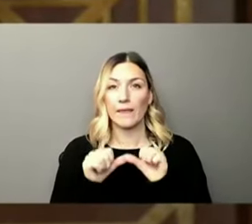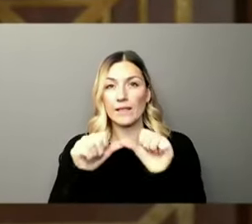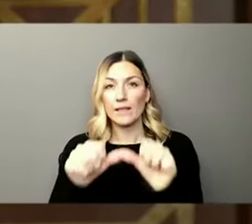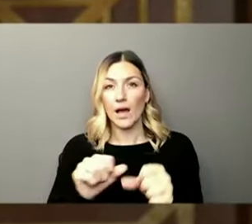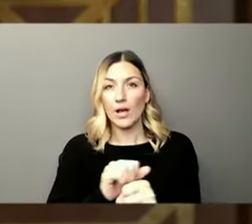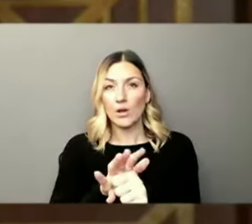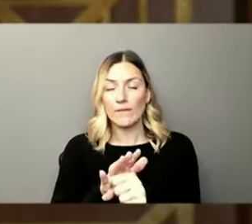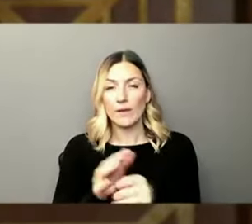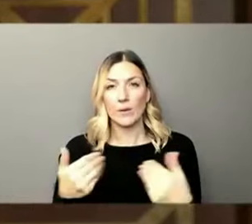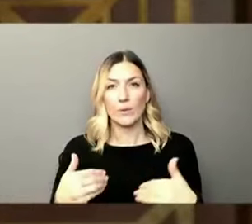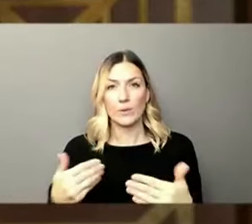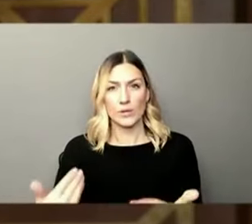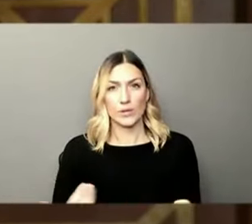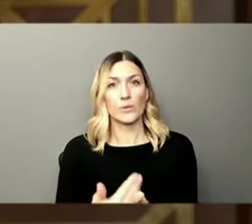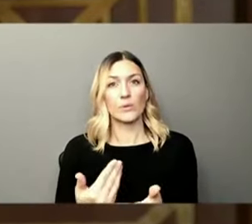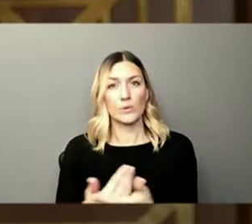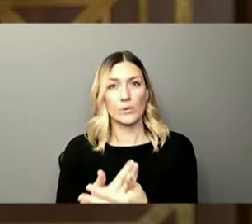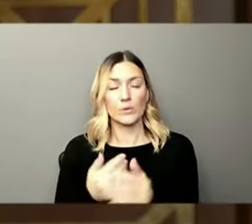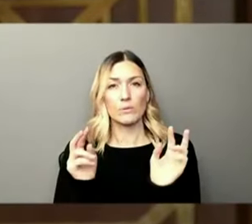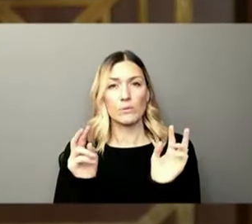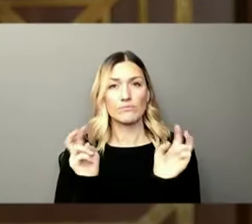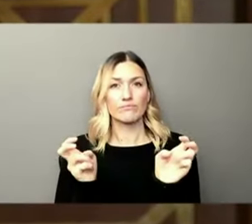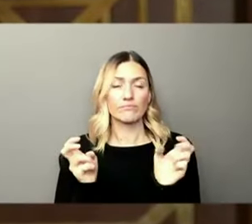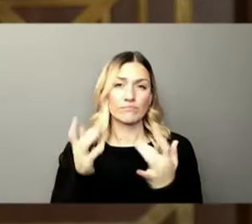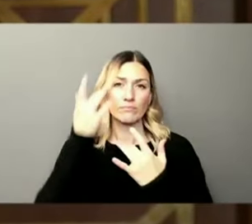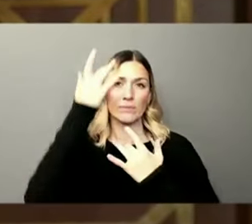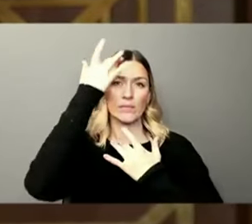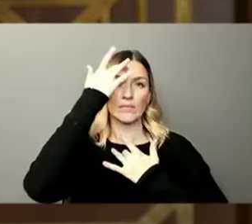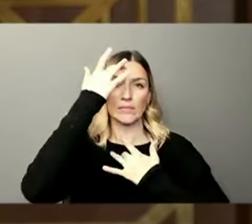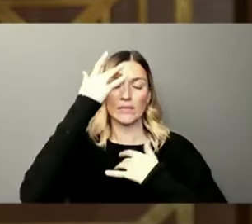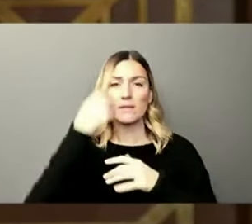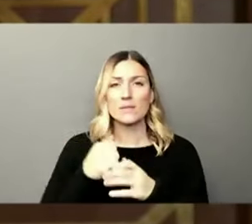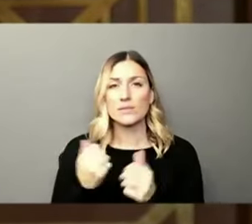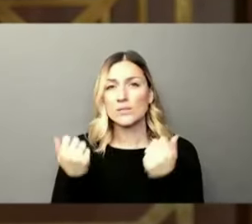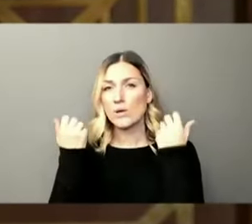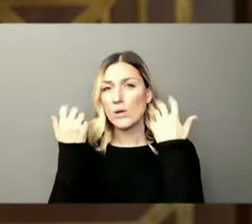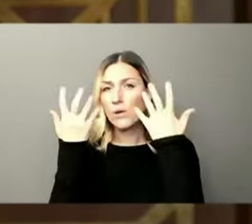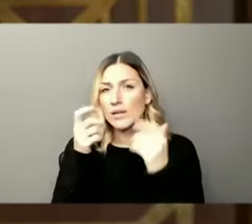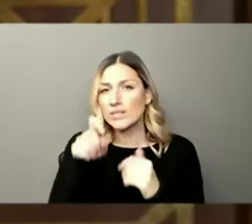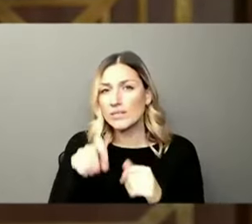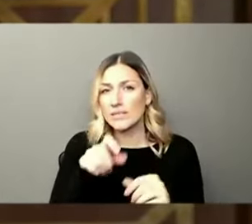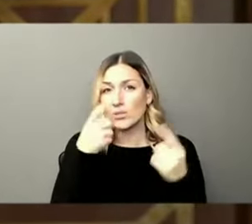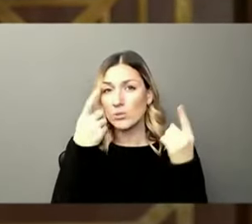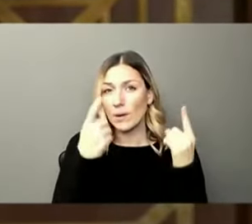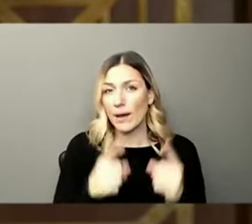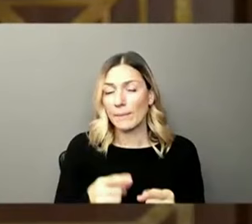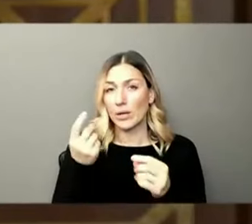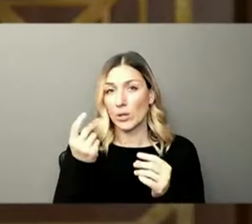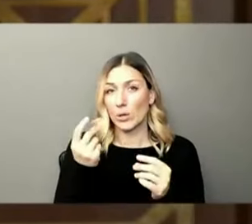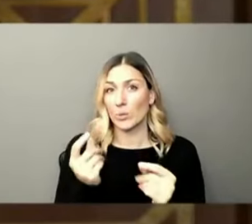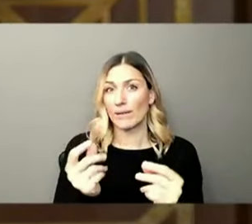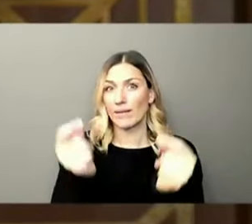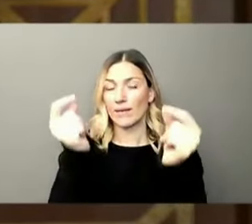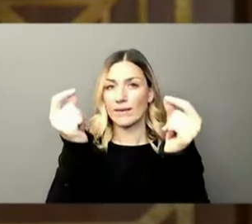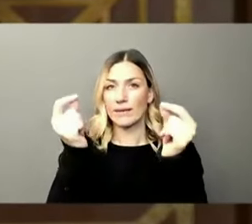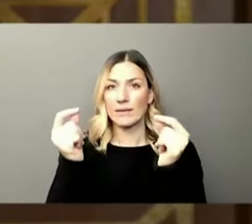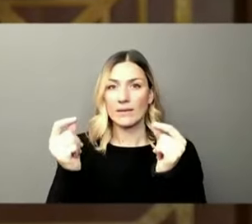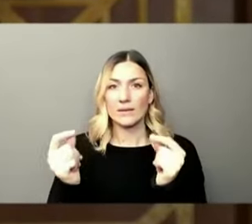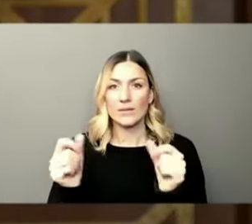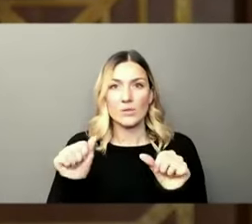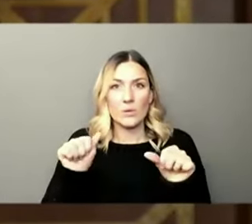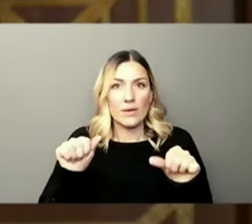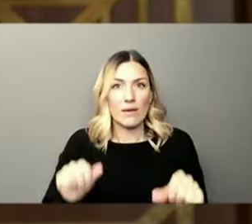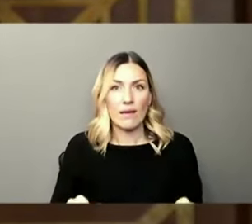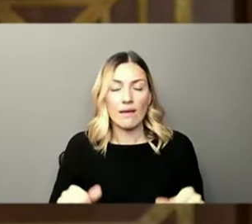illness. And there's so much that needs to happen quickly so that there can be a protocol